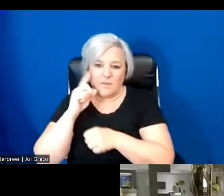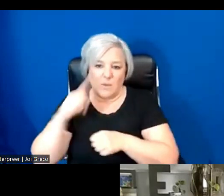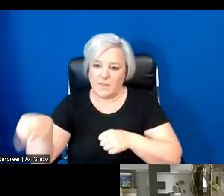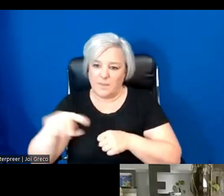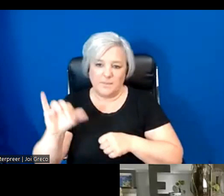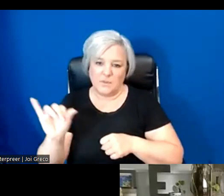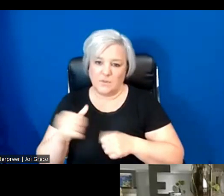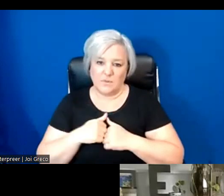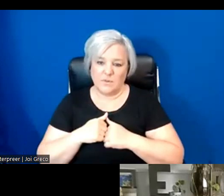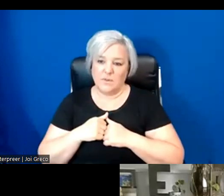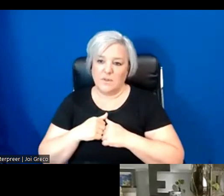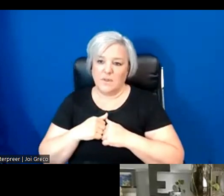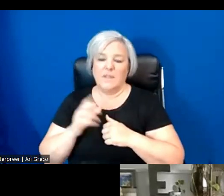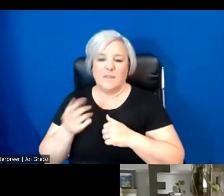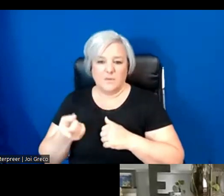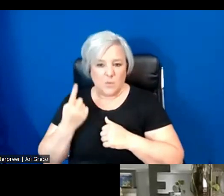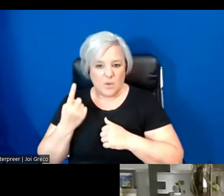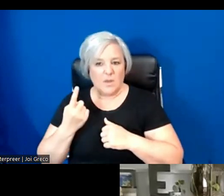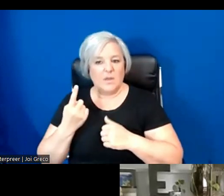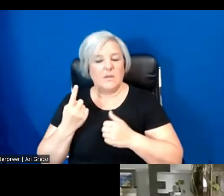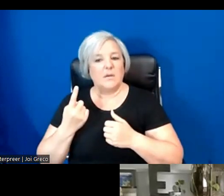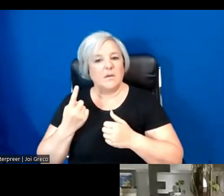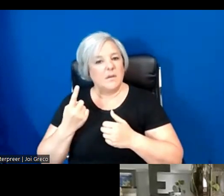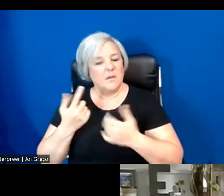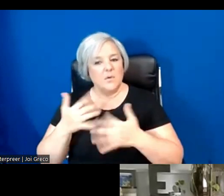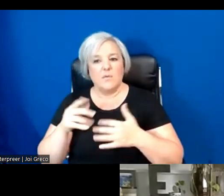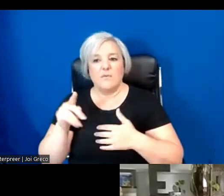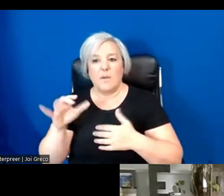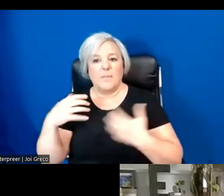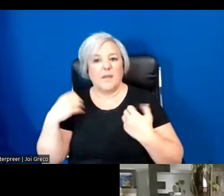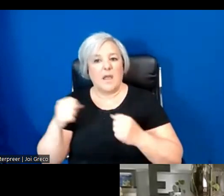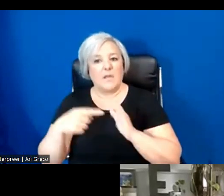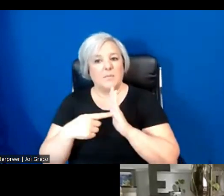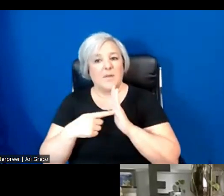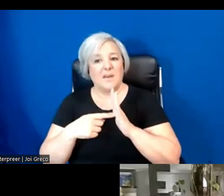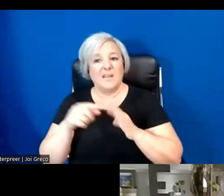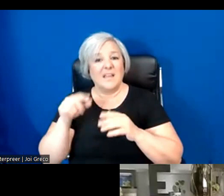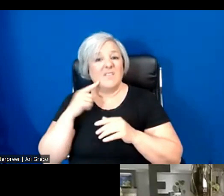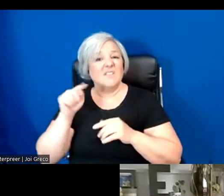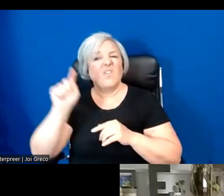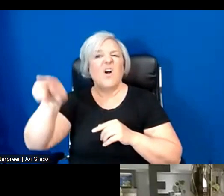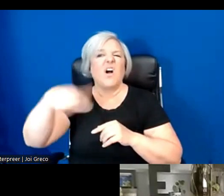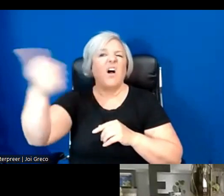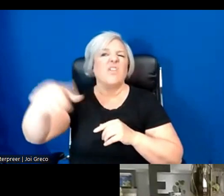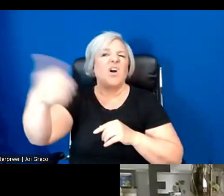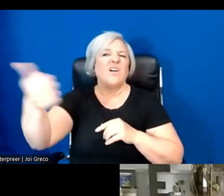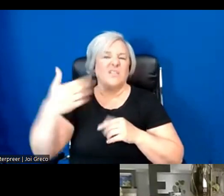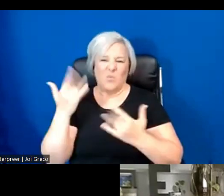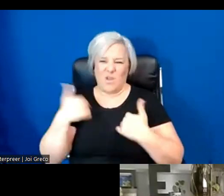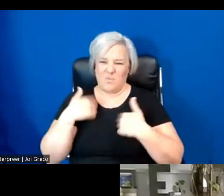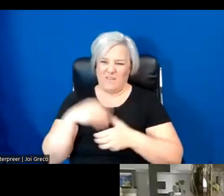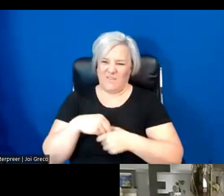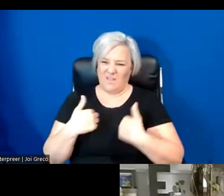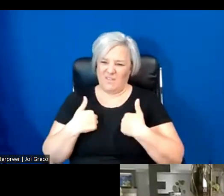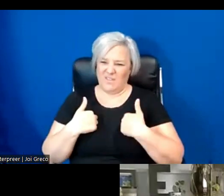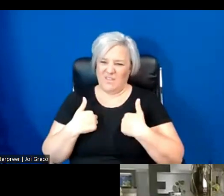to do. And that's one of my biggest things that I always look at with the public health model, is that if this is for someone else, then why am I even doing it if I wouldn't